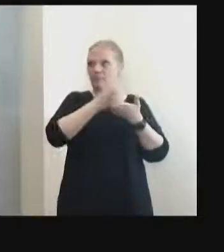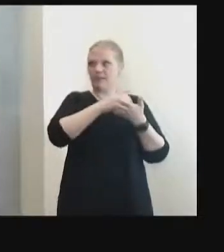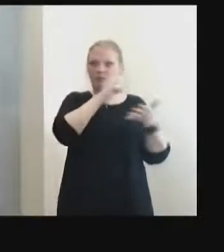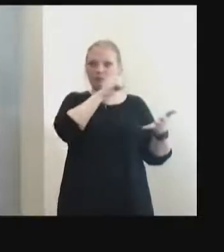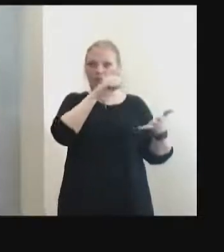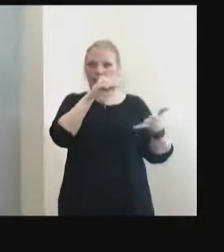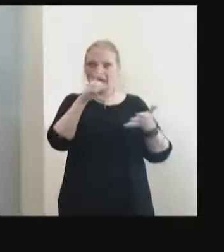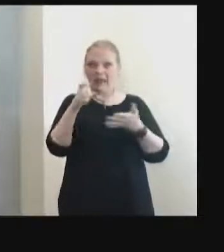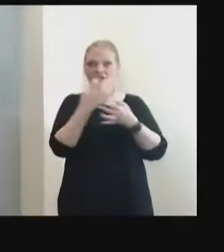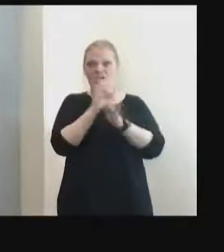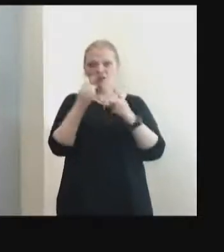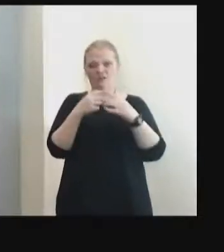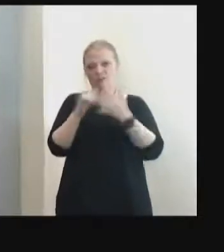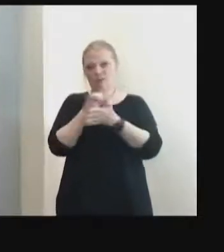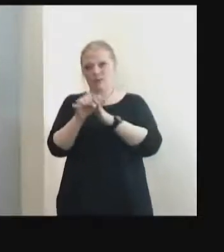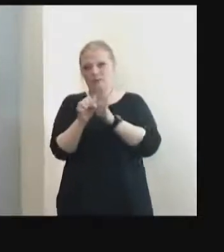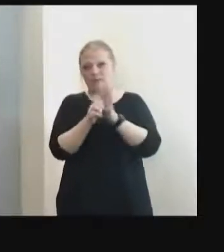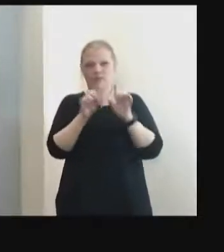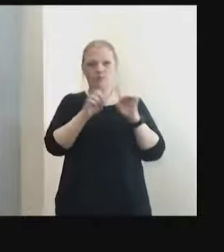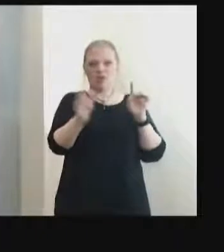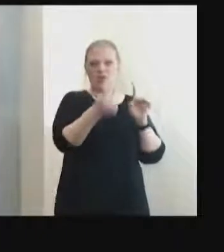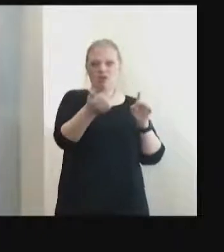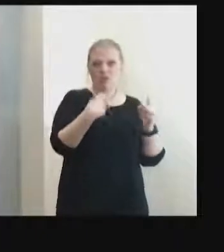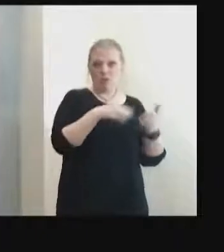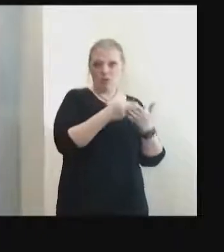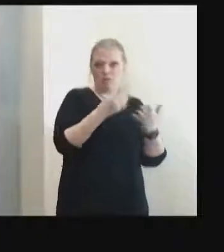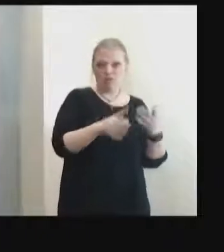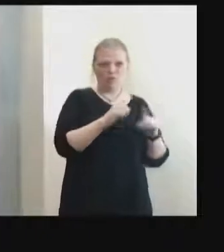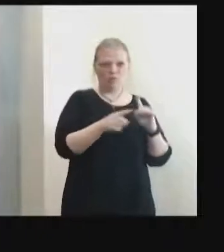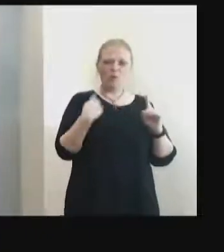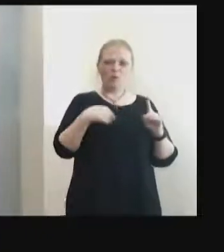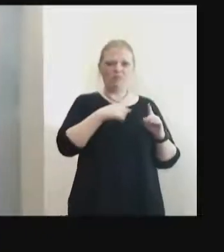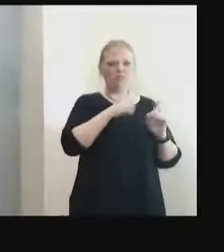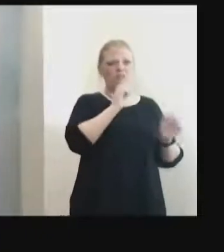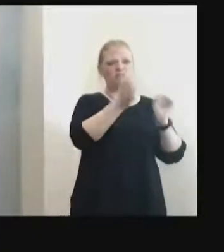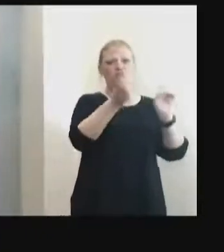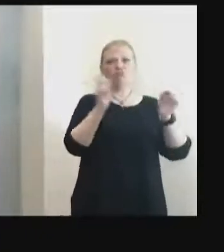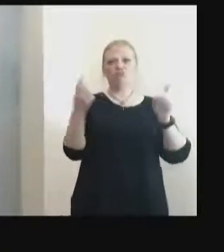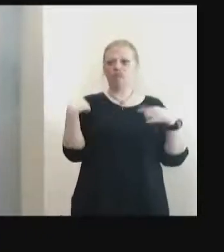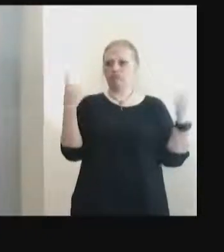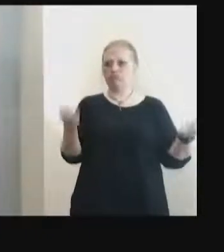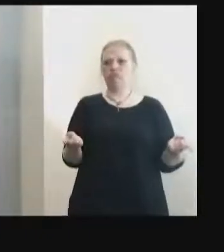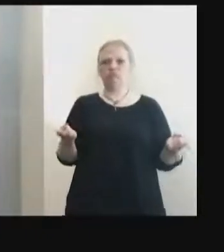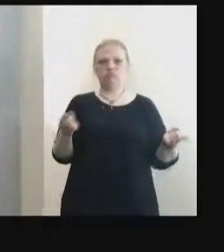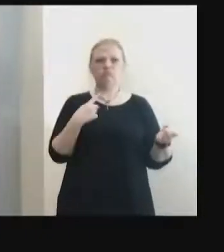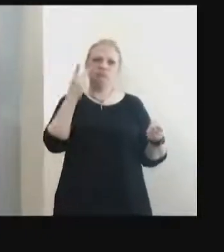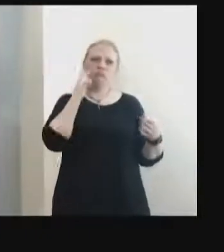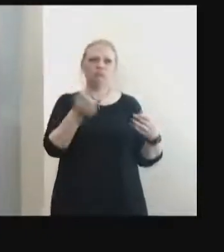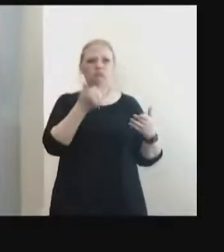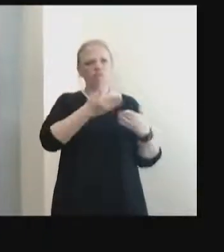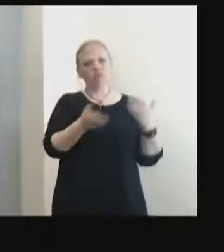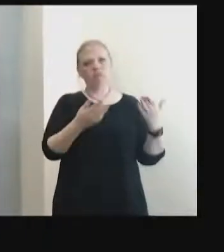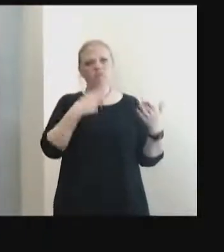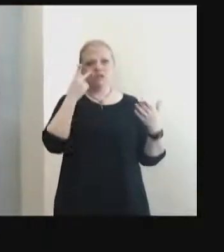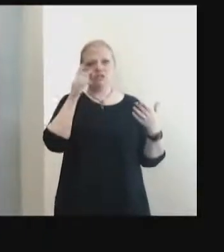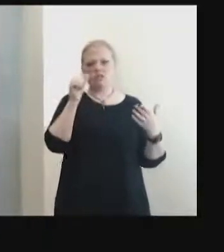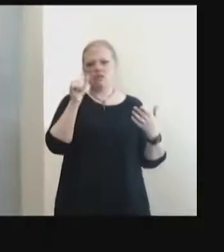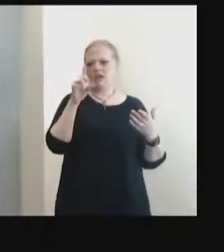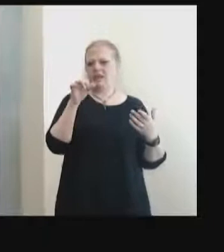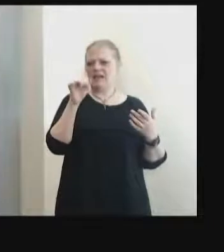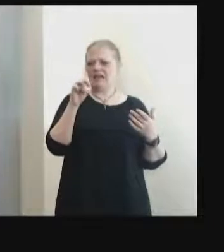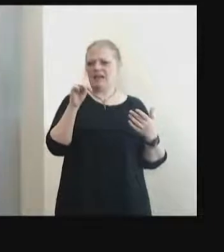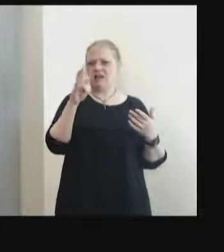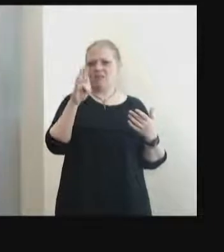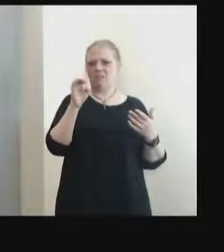which we got free from New York State, but the other stuff we've purchased. So we've been giving away stuff all along. You're seeing some other things. I saw Adam Bello in